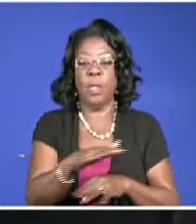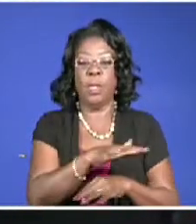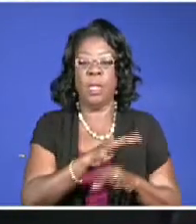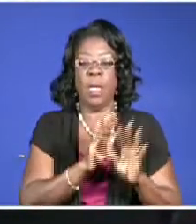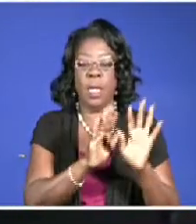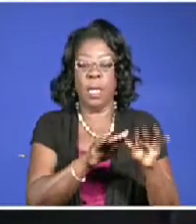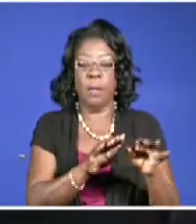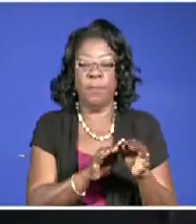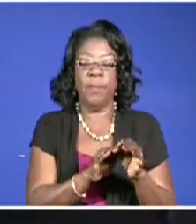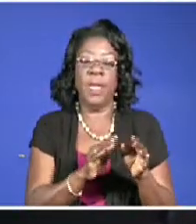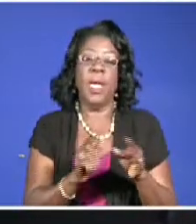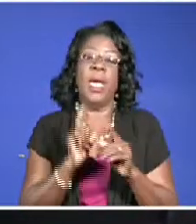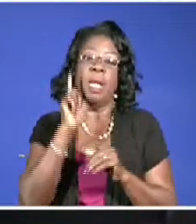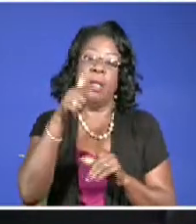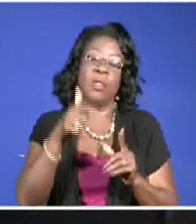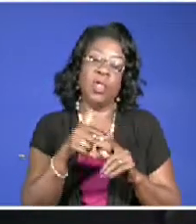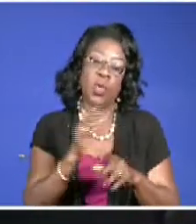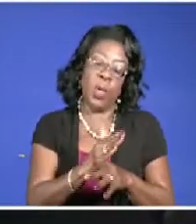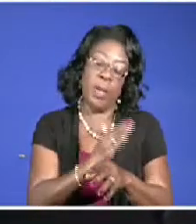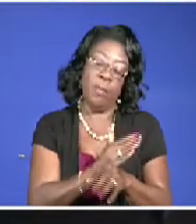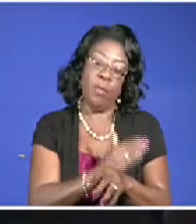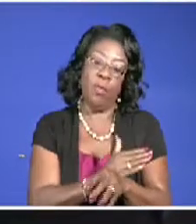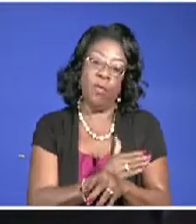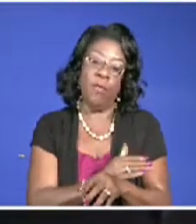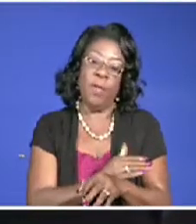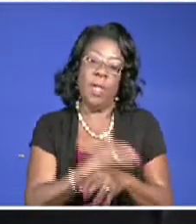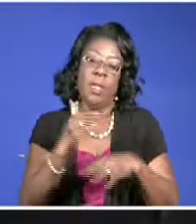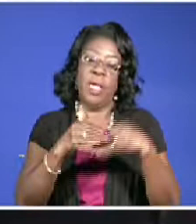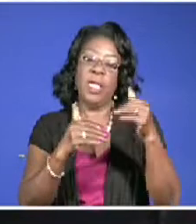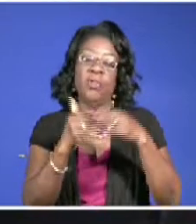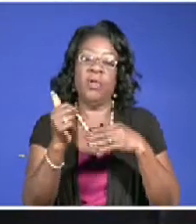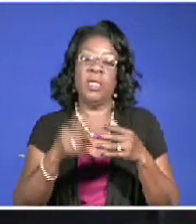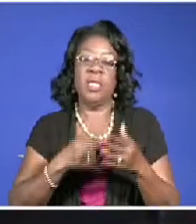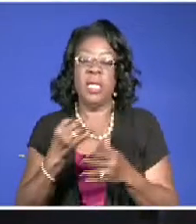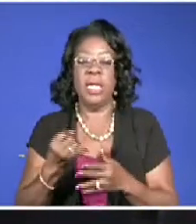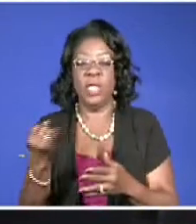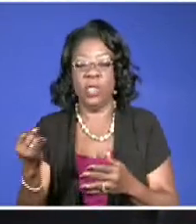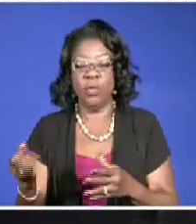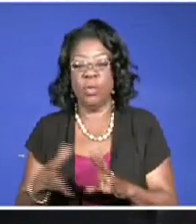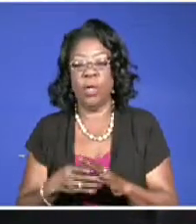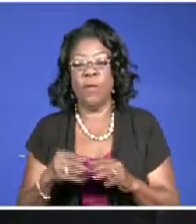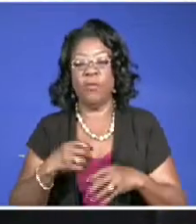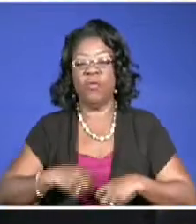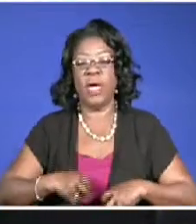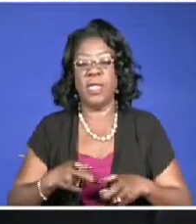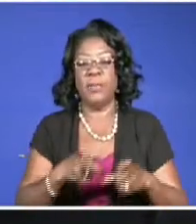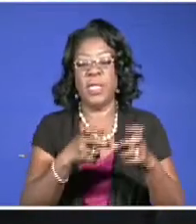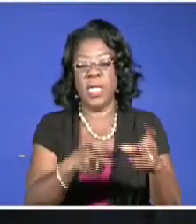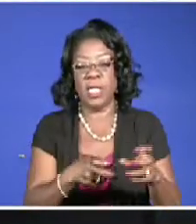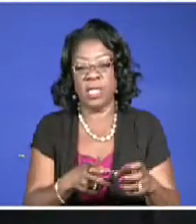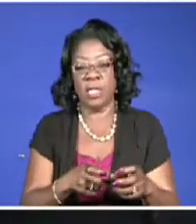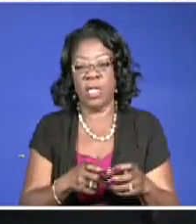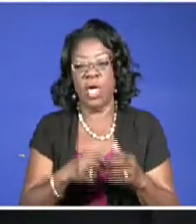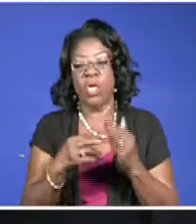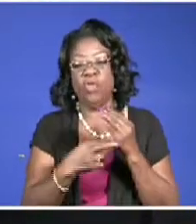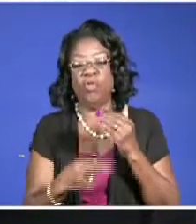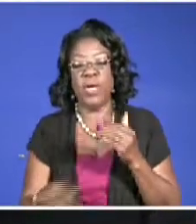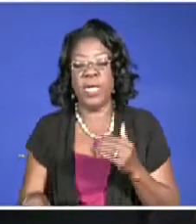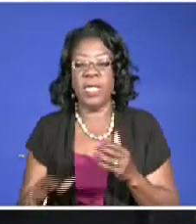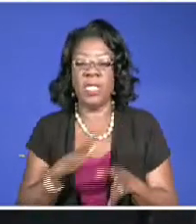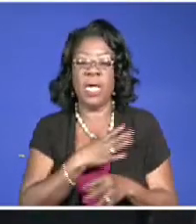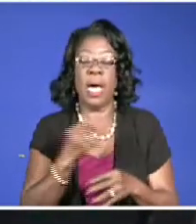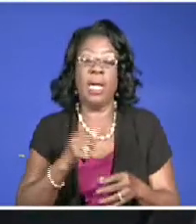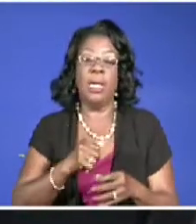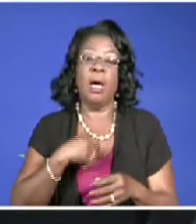It looks to improve the key infrastructural issues of transportation, drainage,